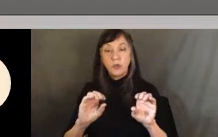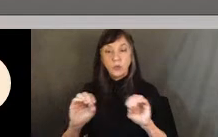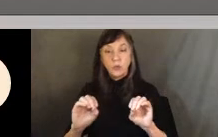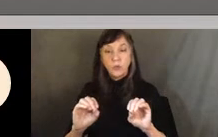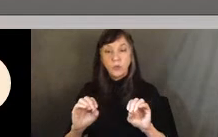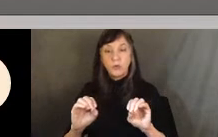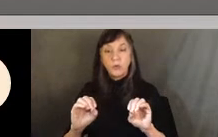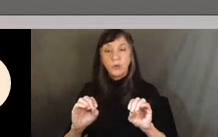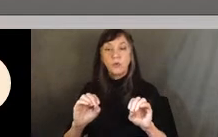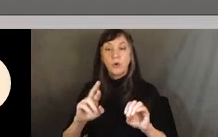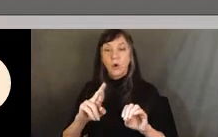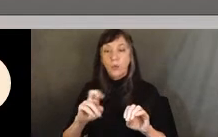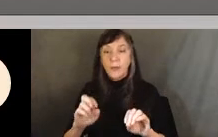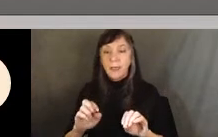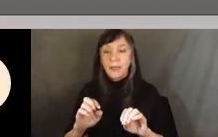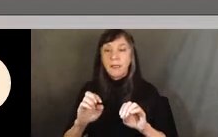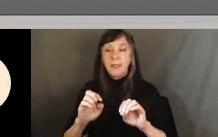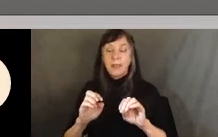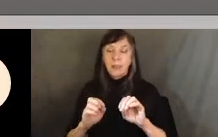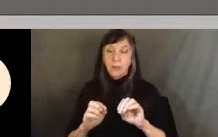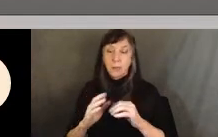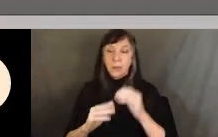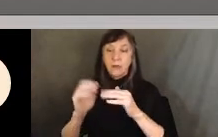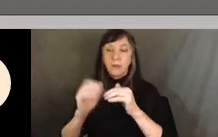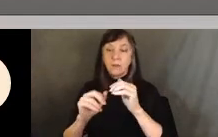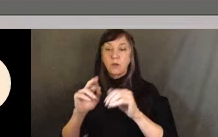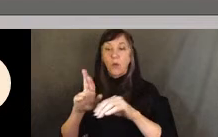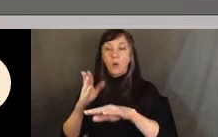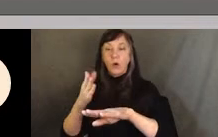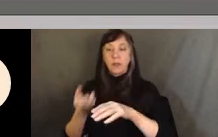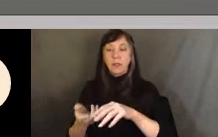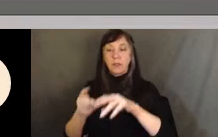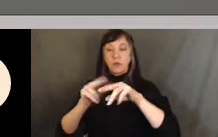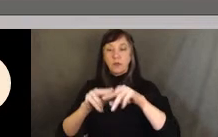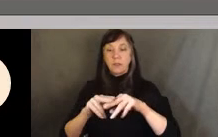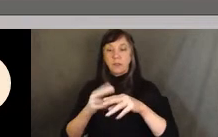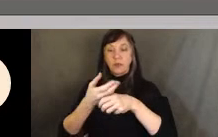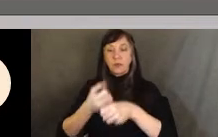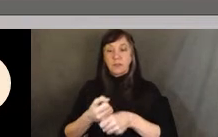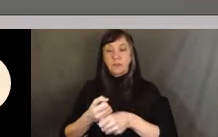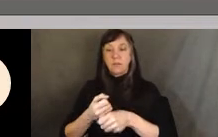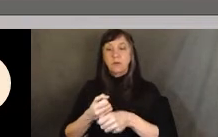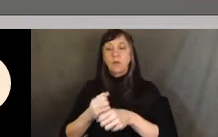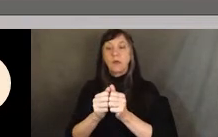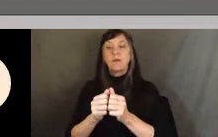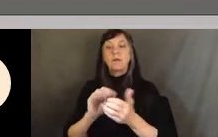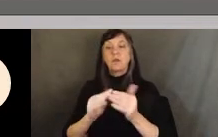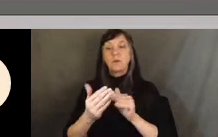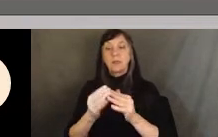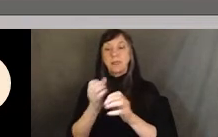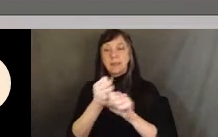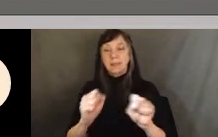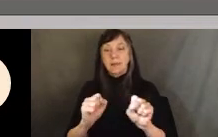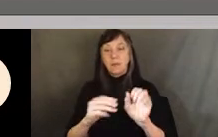do to rebuild or increase your trust in the city's community safety model?